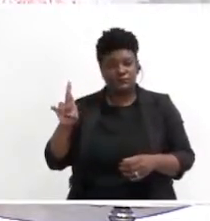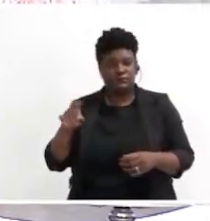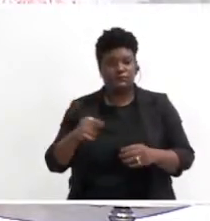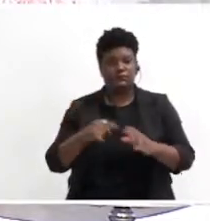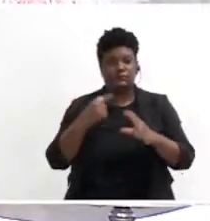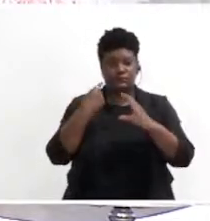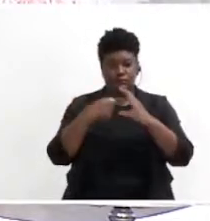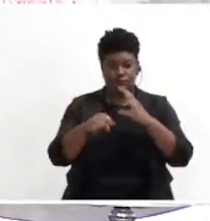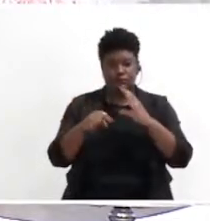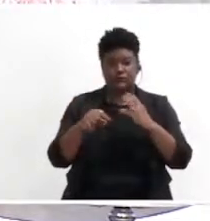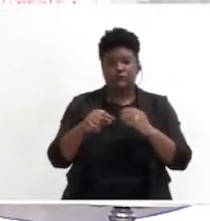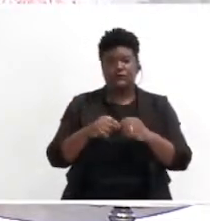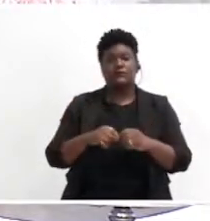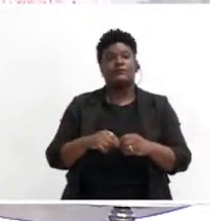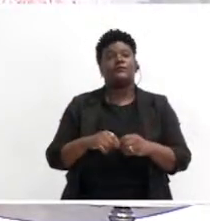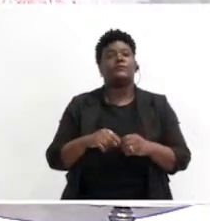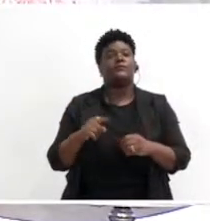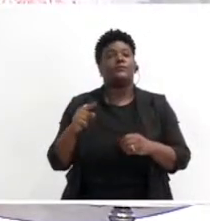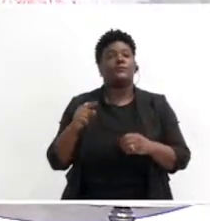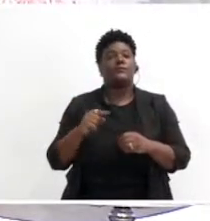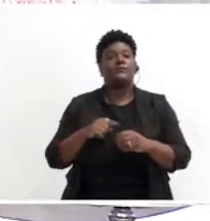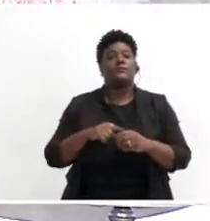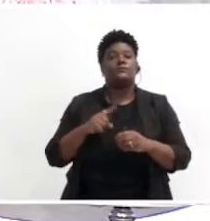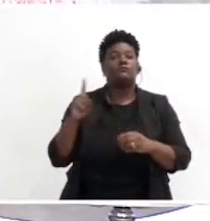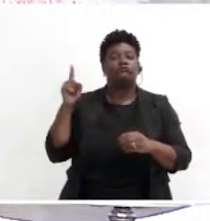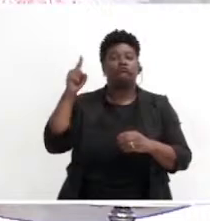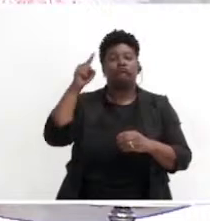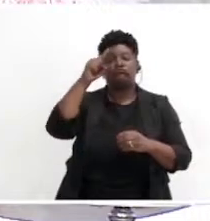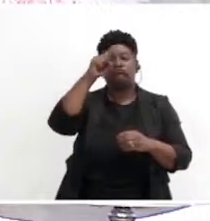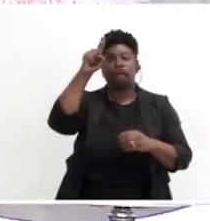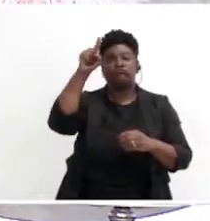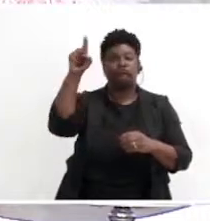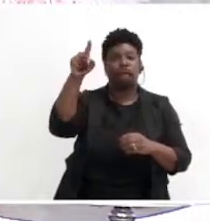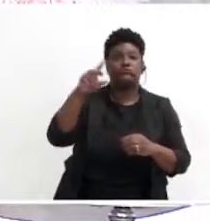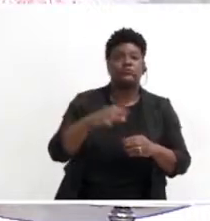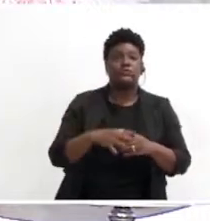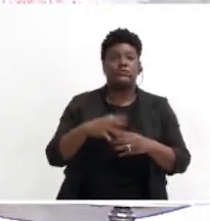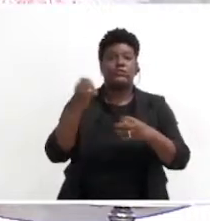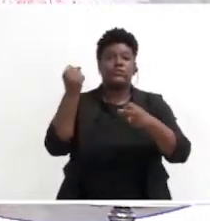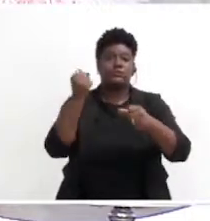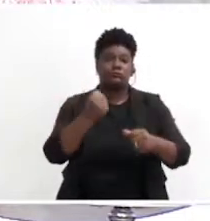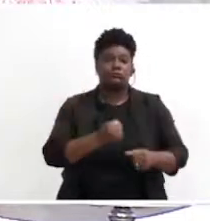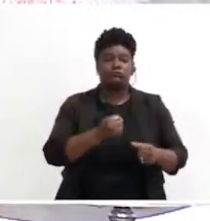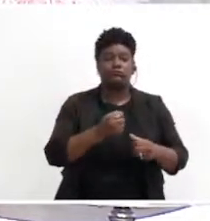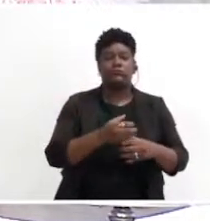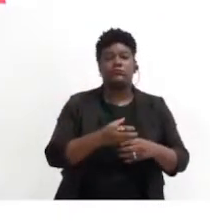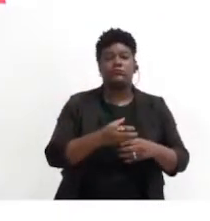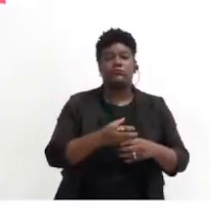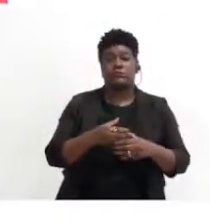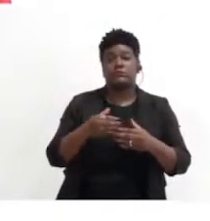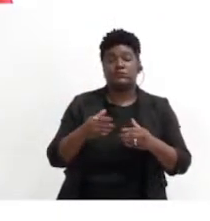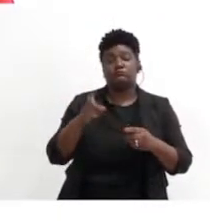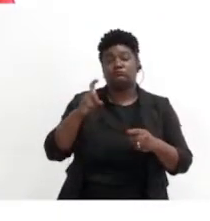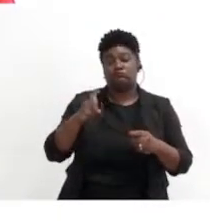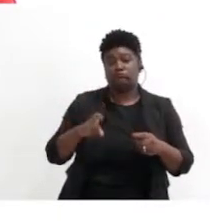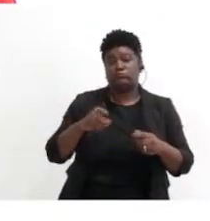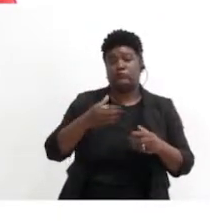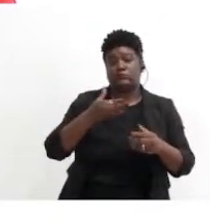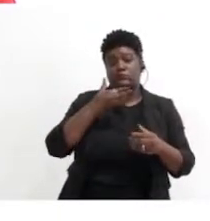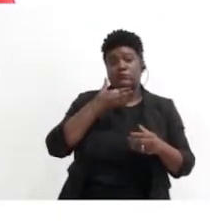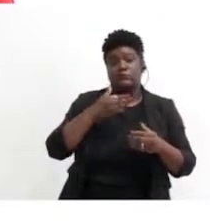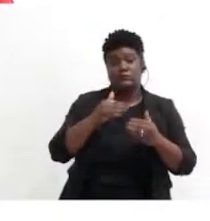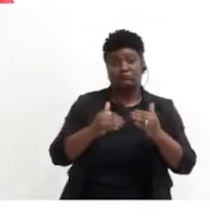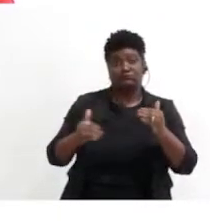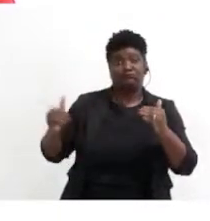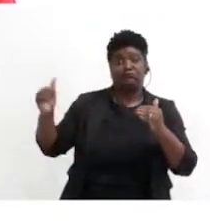power. But if the driver is sending a signal a short distance, it requires less power. So one of the things that designers look at